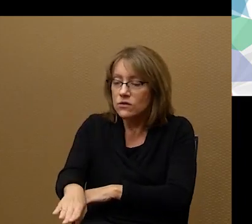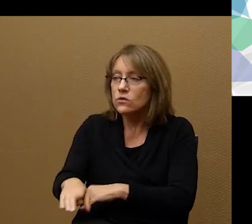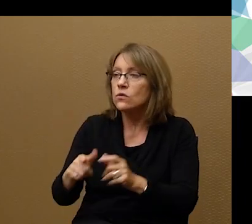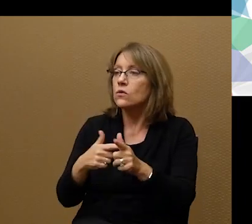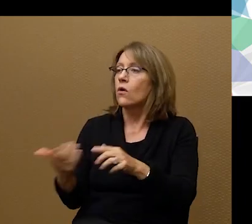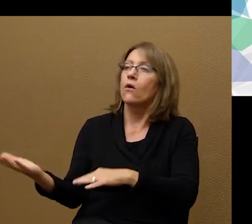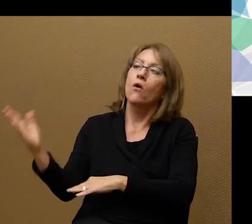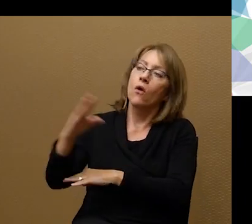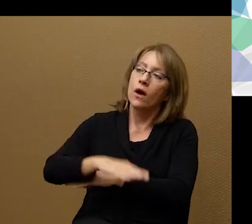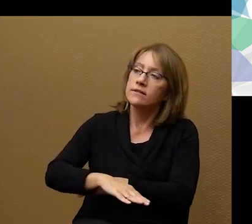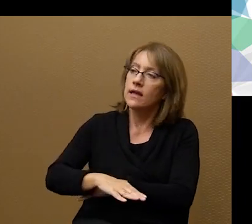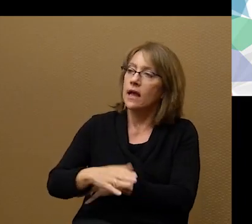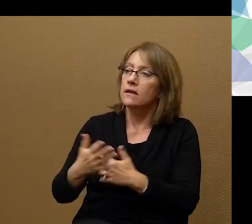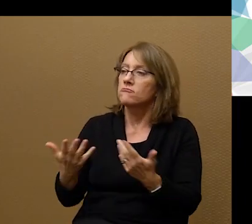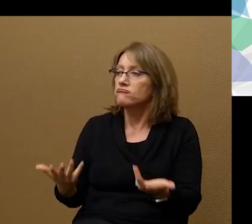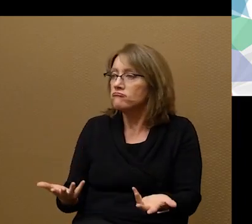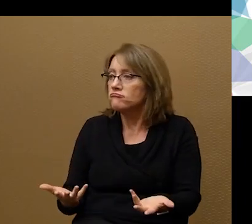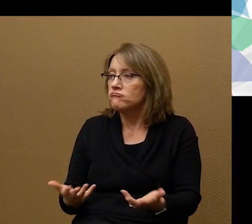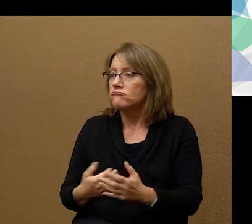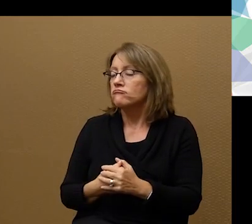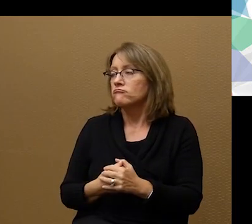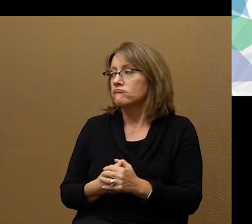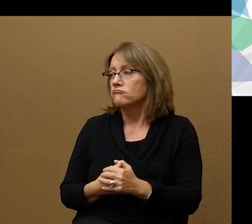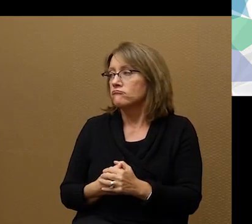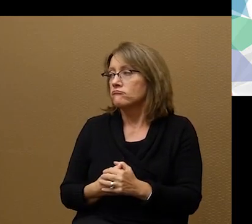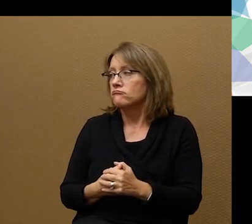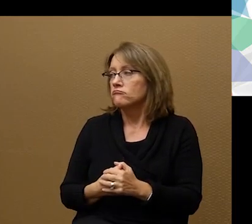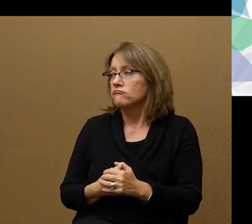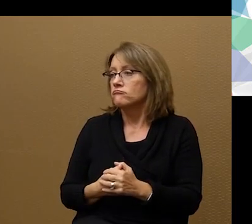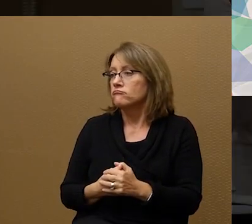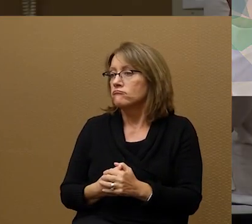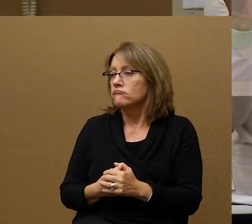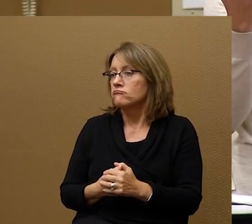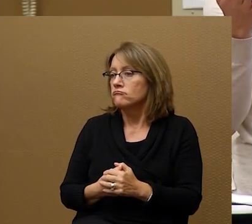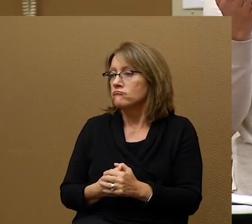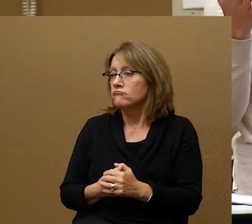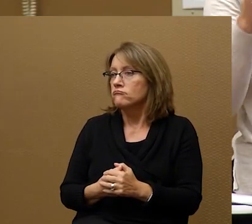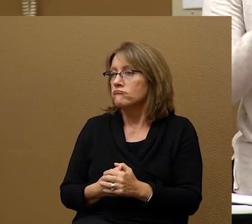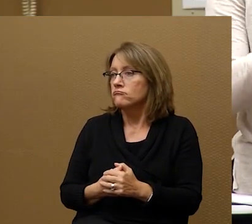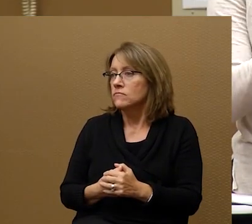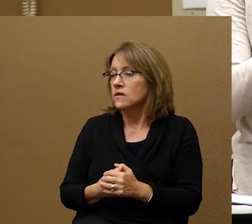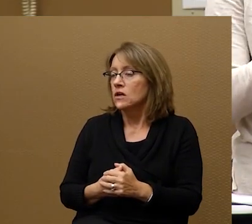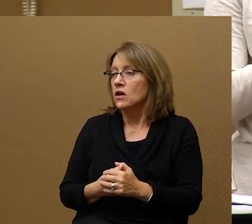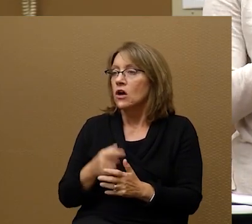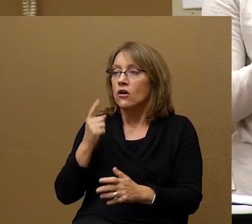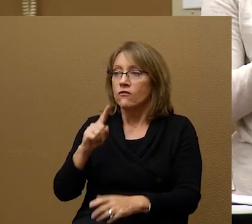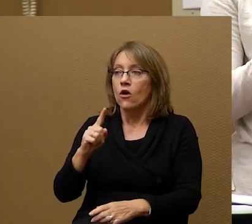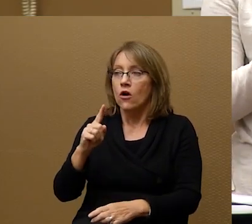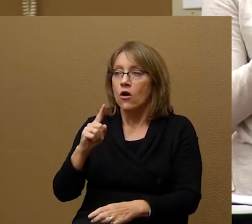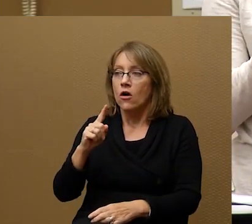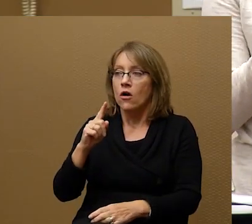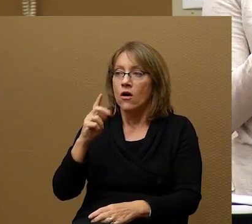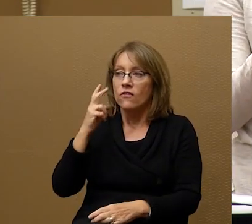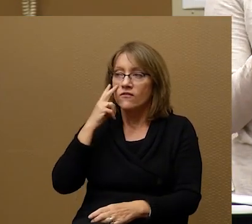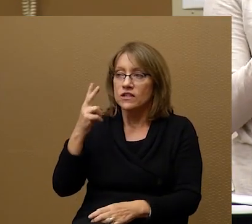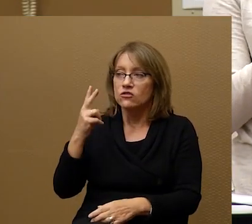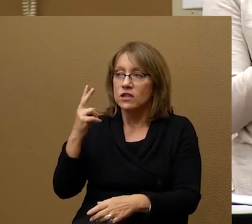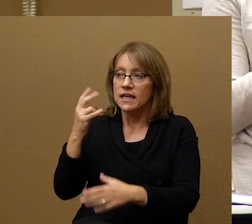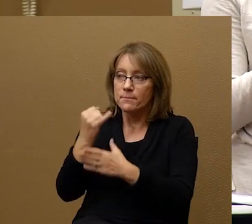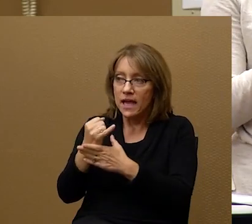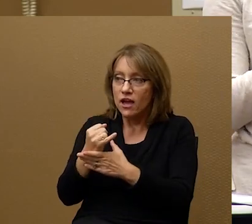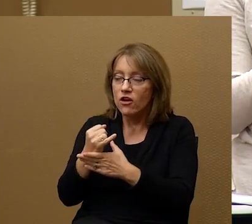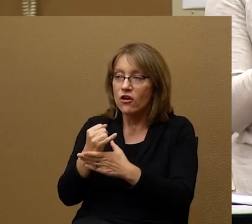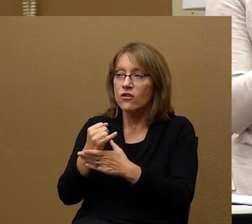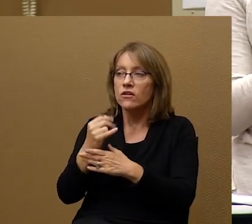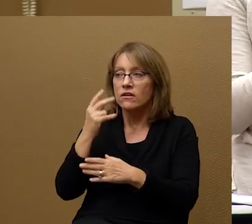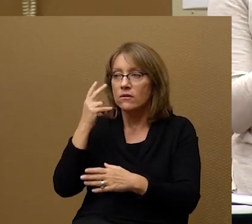day? How do you manipulate it? And also for our vision, this all could be tactile. So they can